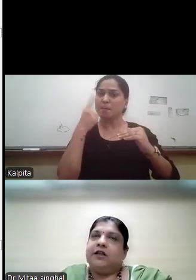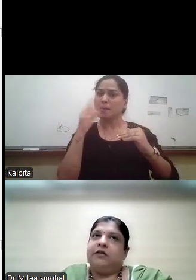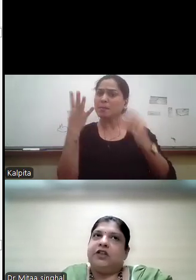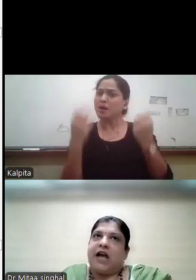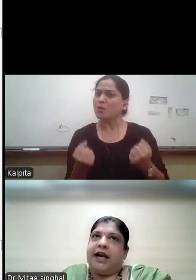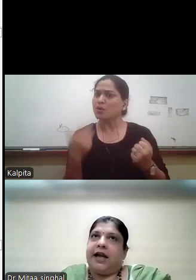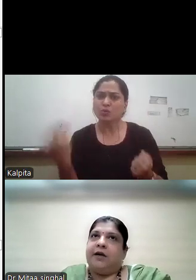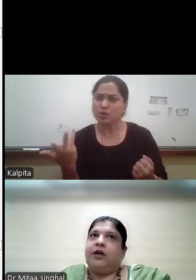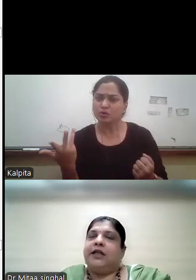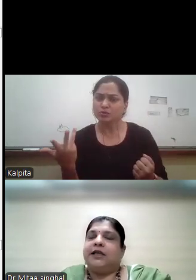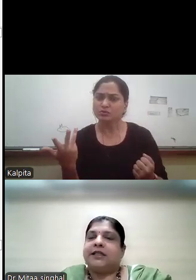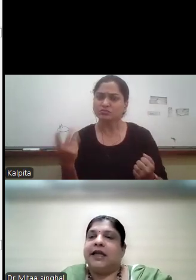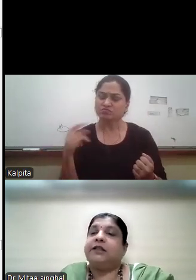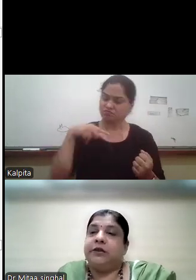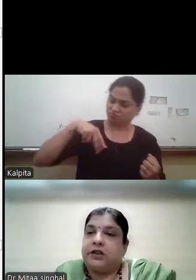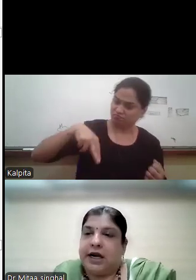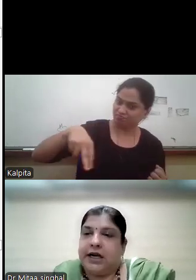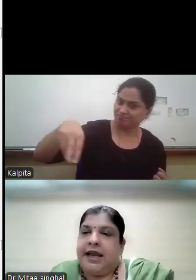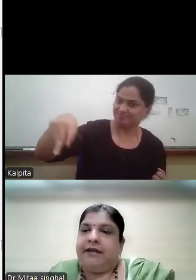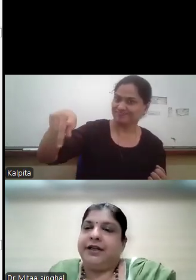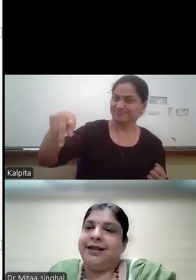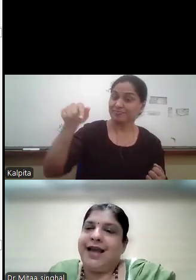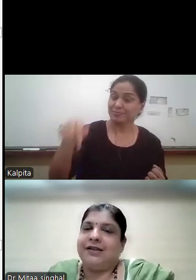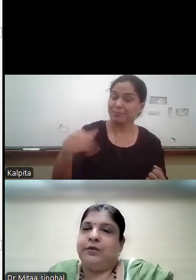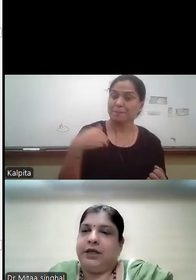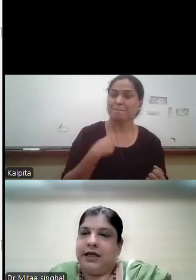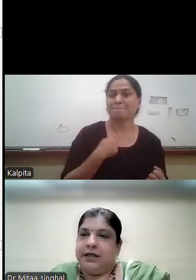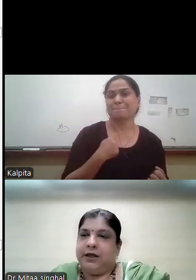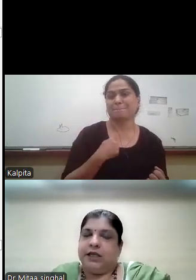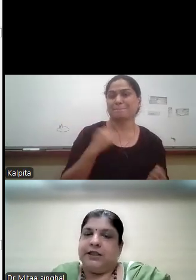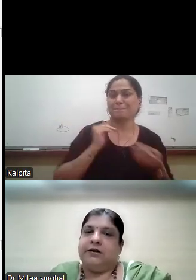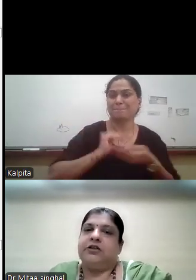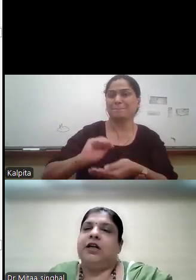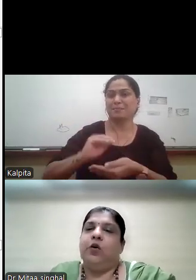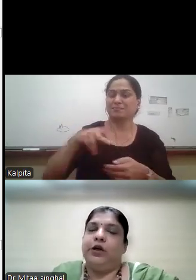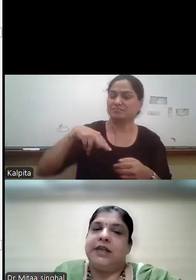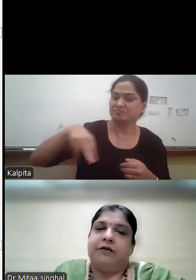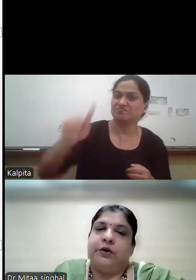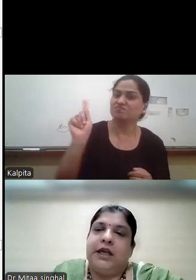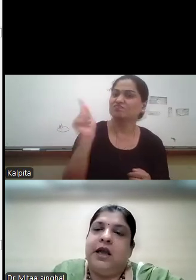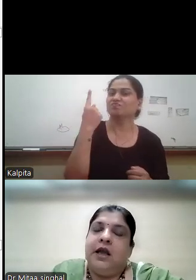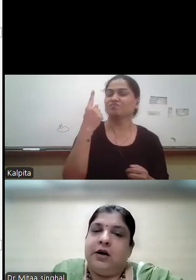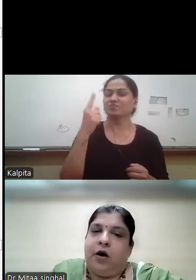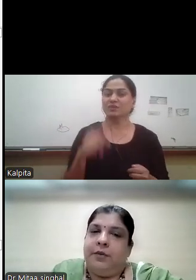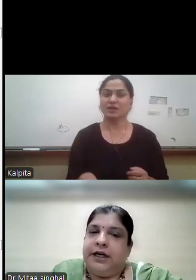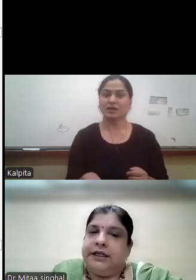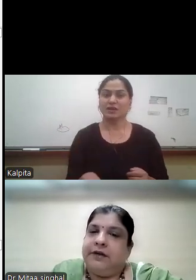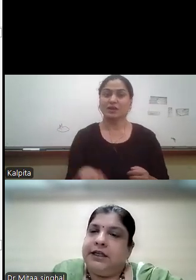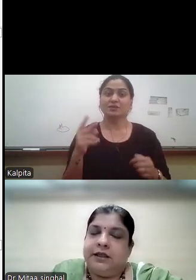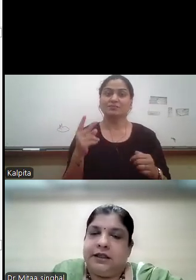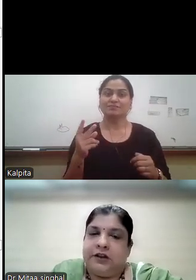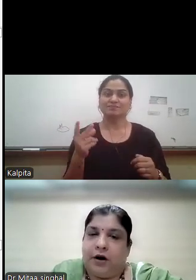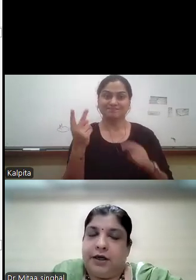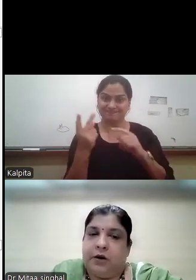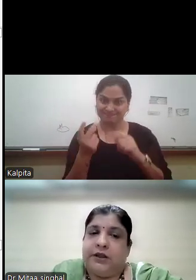the needs of the child, and what are the skills of the child. Everything has to be taken into consideration, and goals have to be